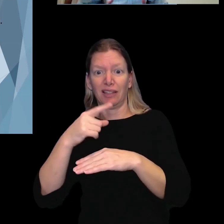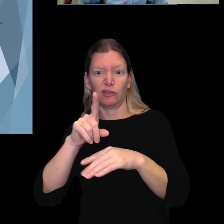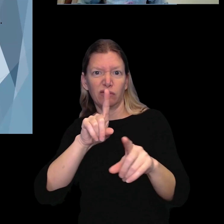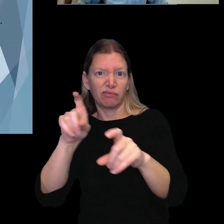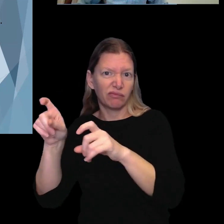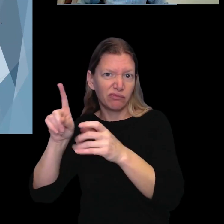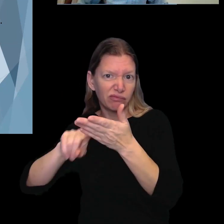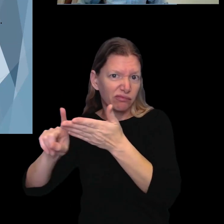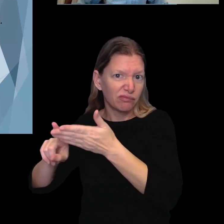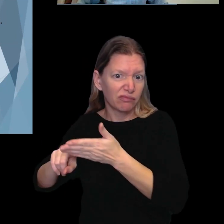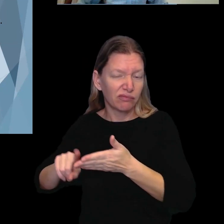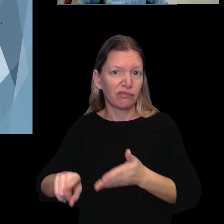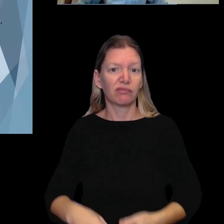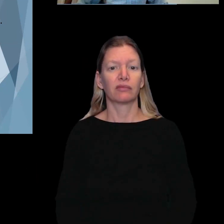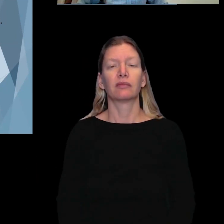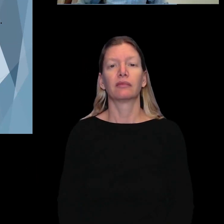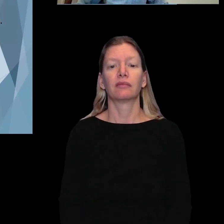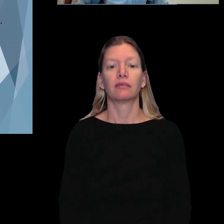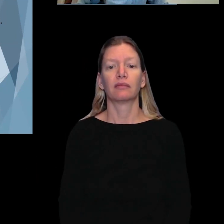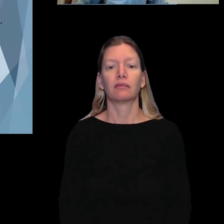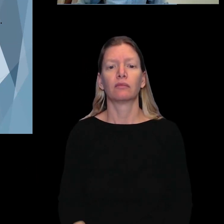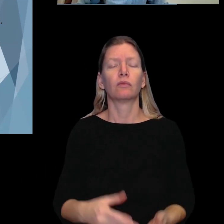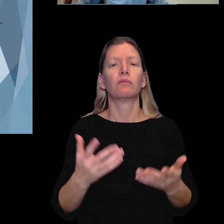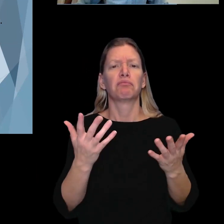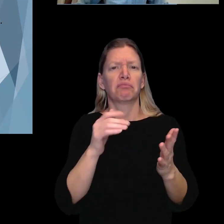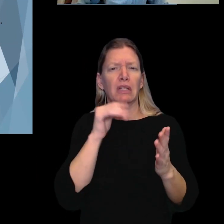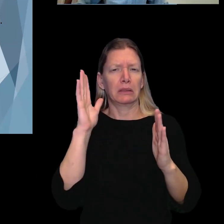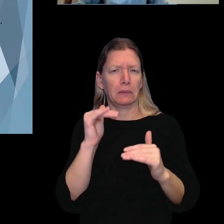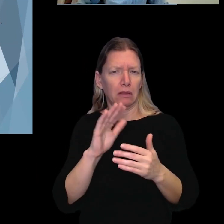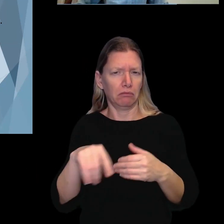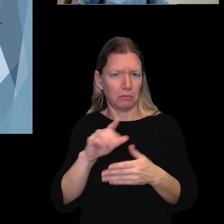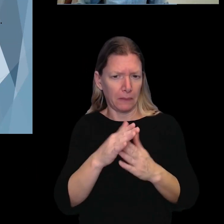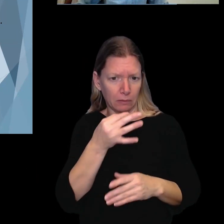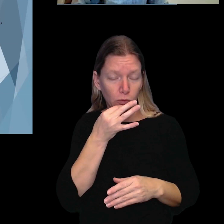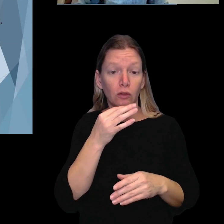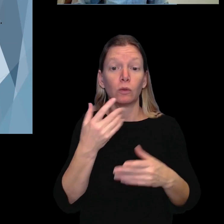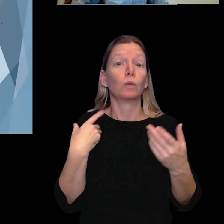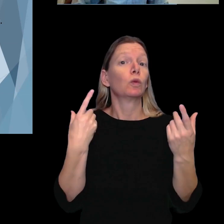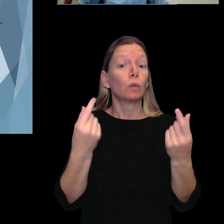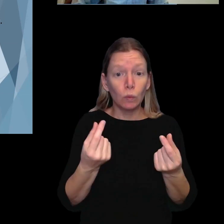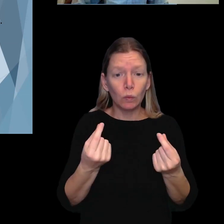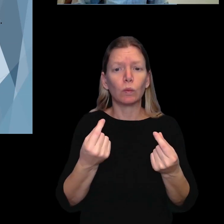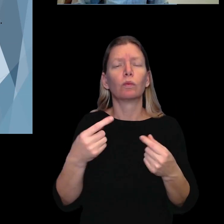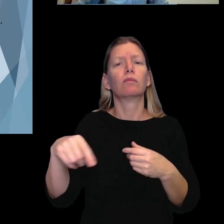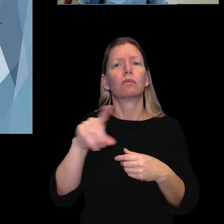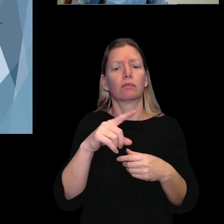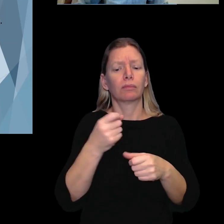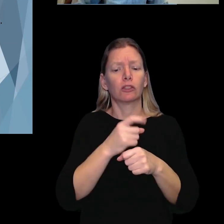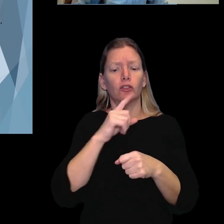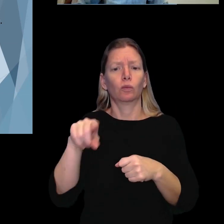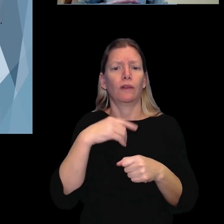day that you're doing a survey. What we do ask is that